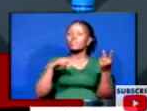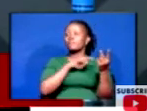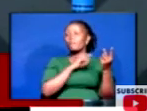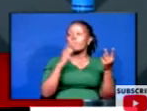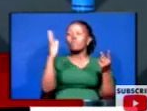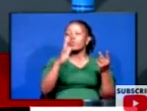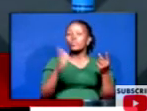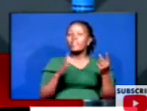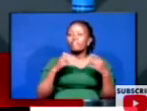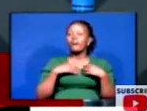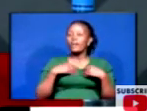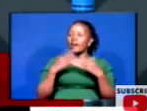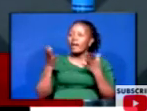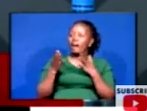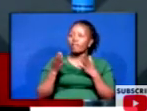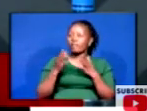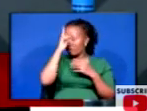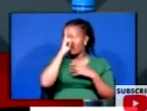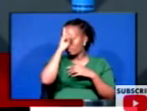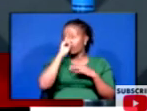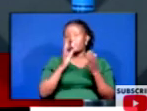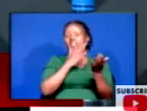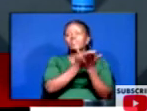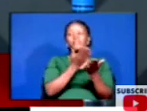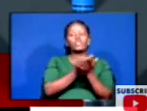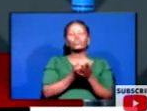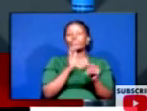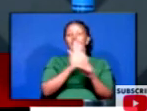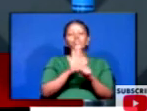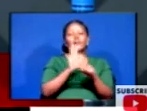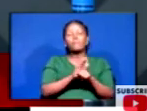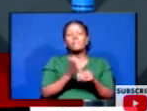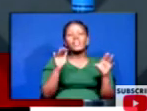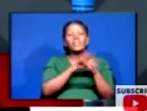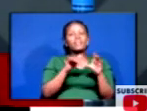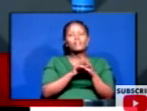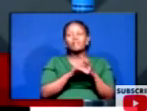from Azimio Court as such a serious petition with many prayers. It was just not